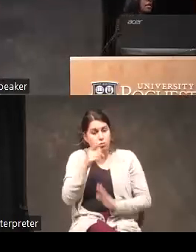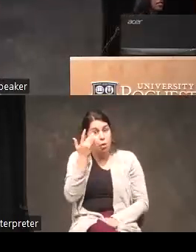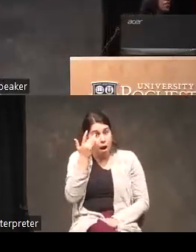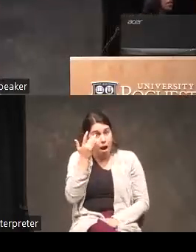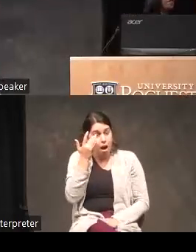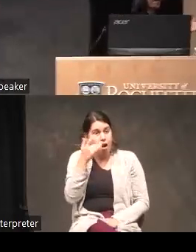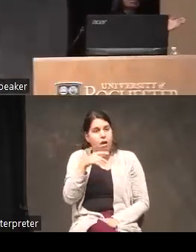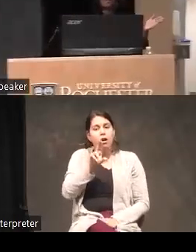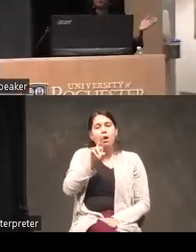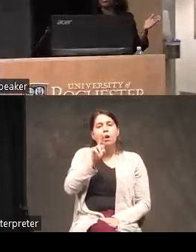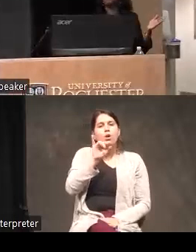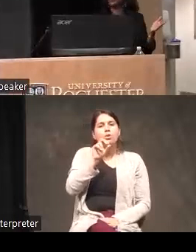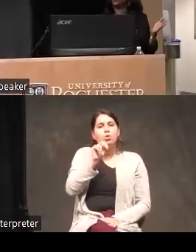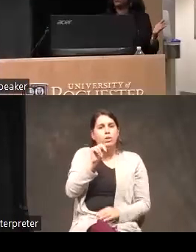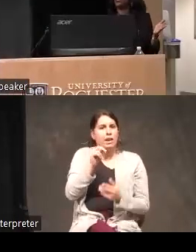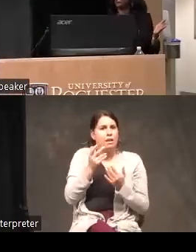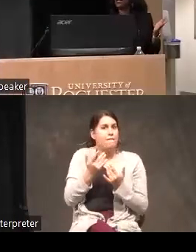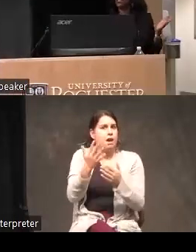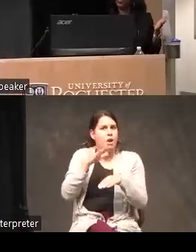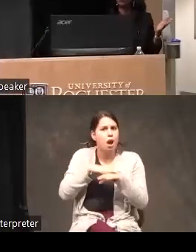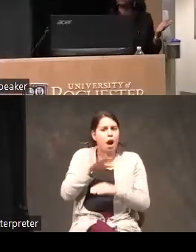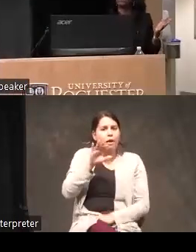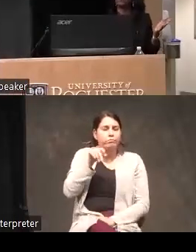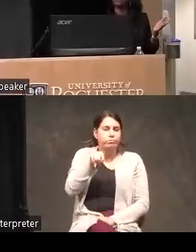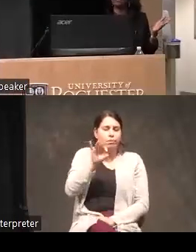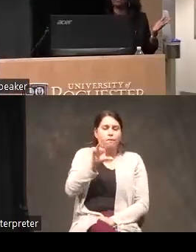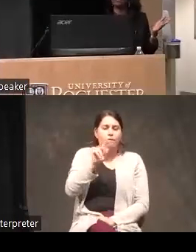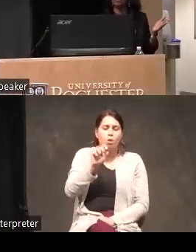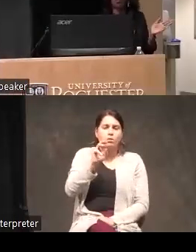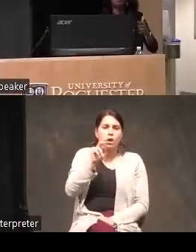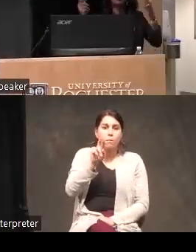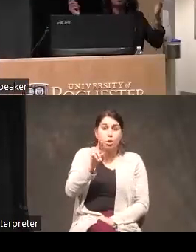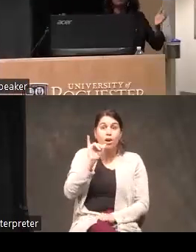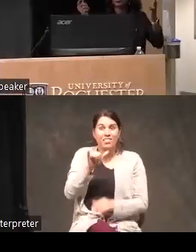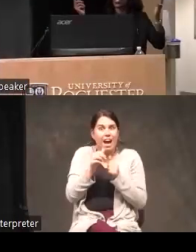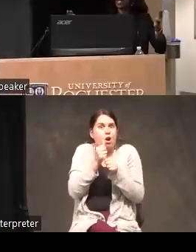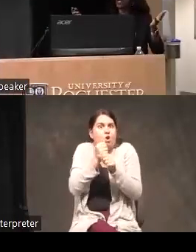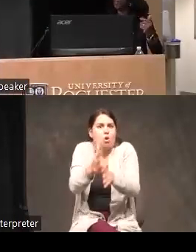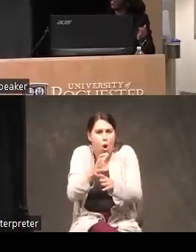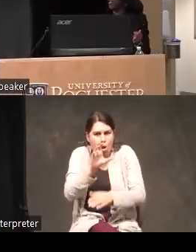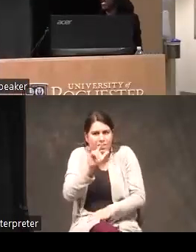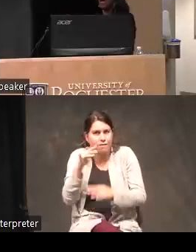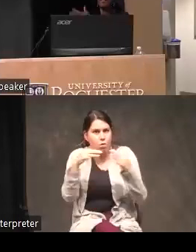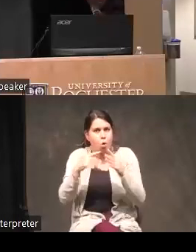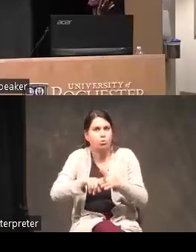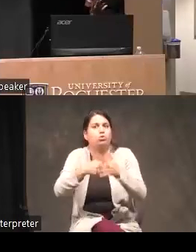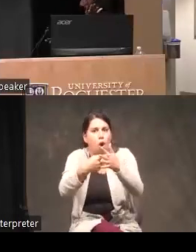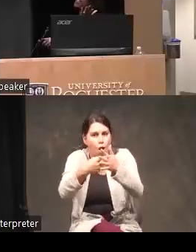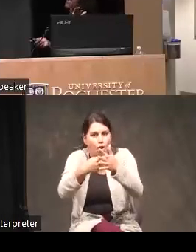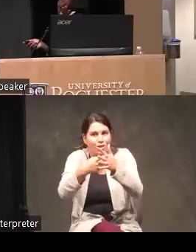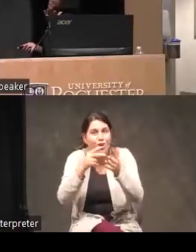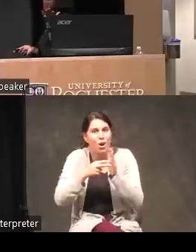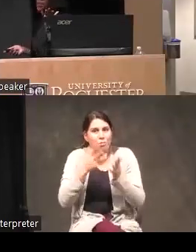the Union fired on Fort Sumter and the Civil War began. So we didn't finish that conversation. But